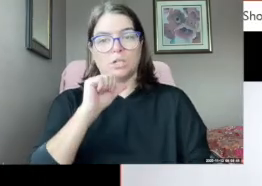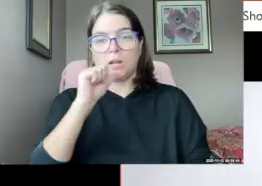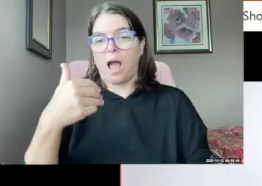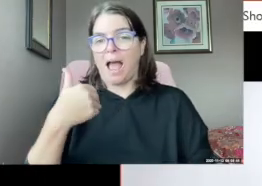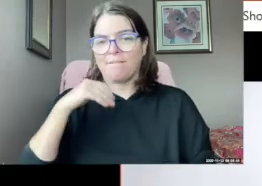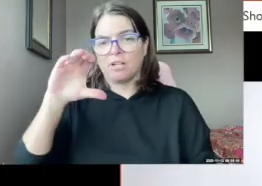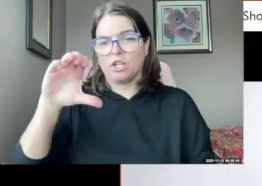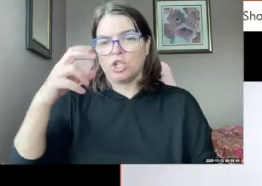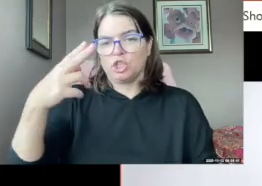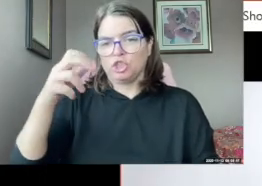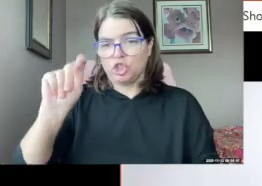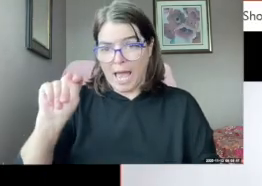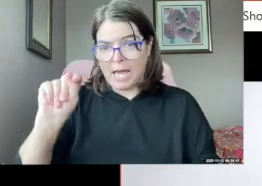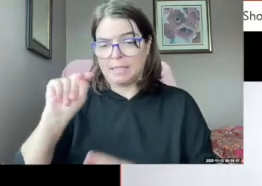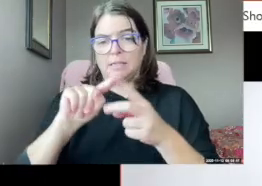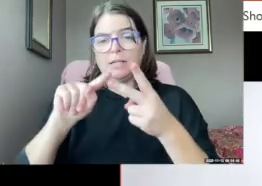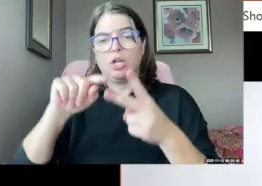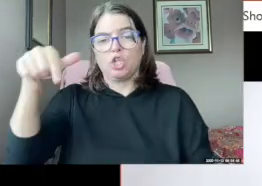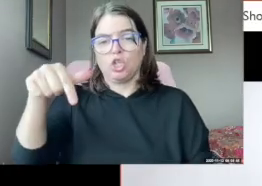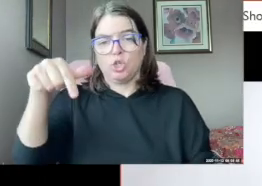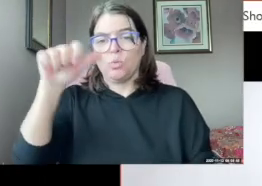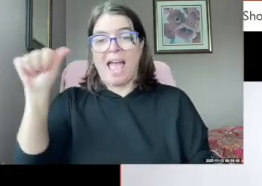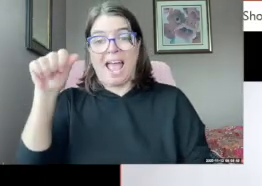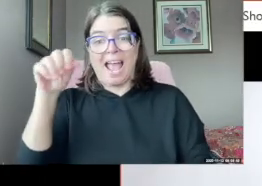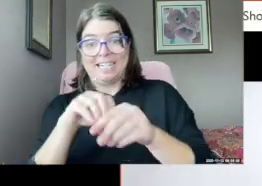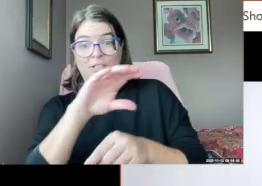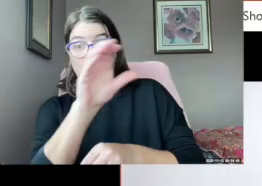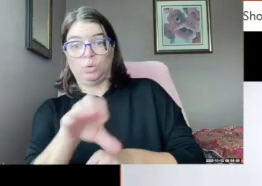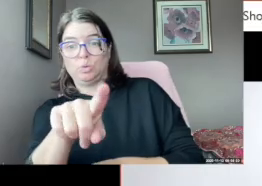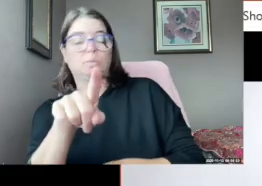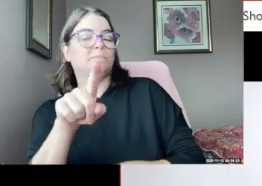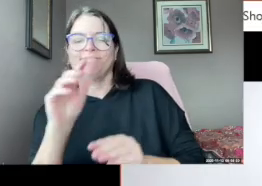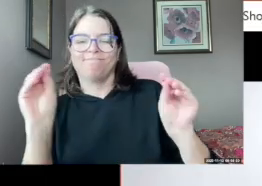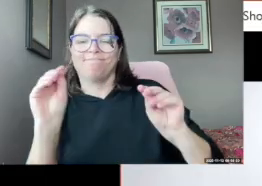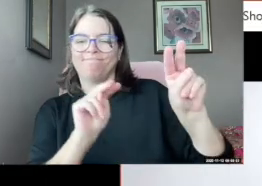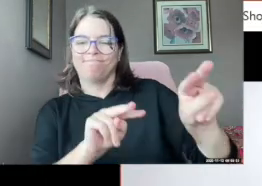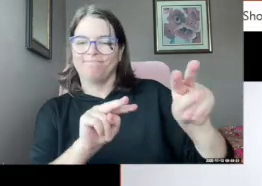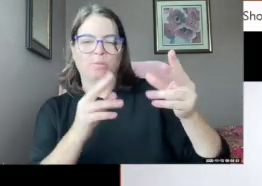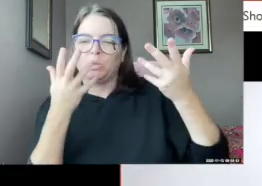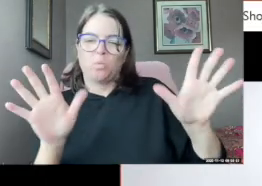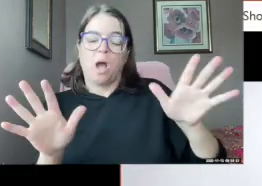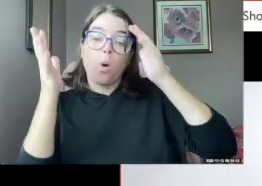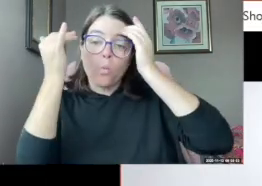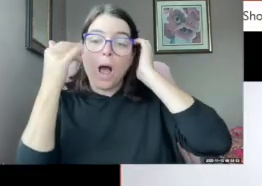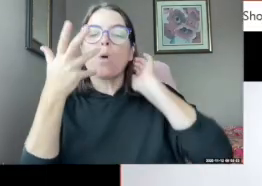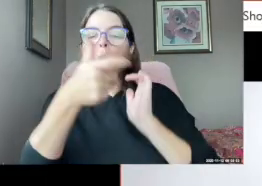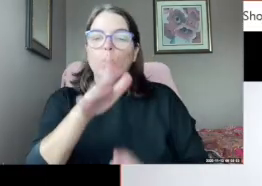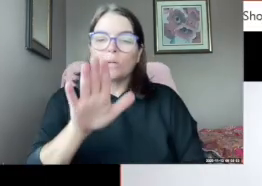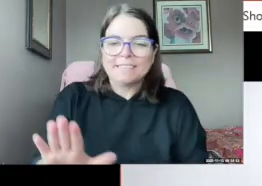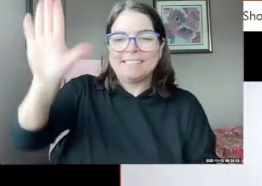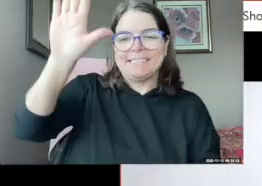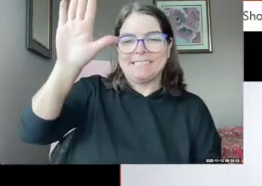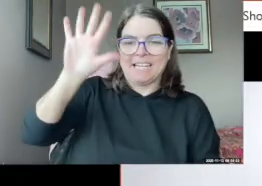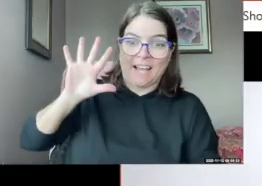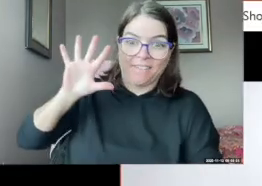We do not have the chat or the Q&A enabled within Zoom for a couple of reasons. We really hope you'll raise your hand and engage